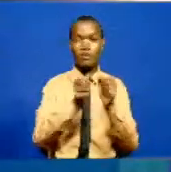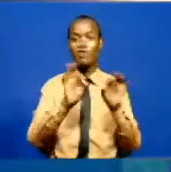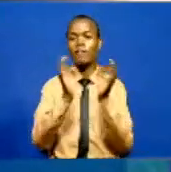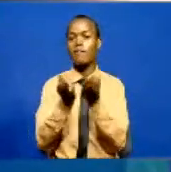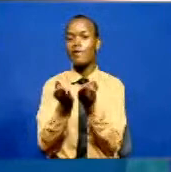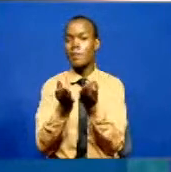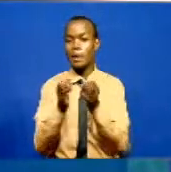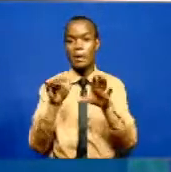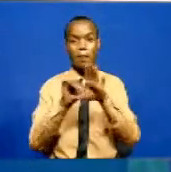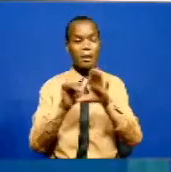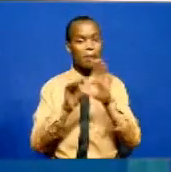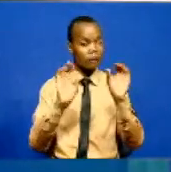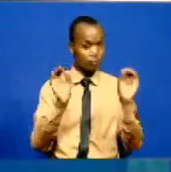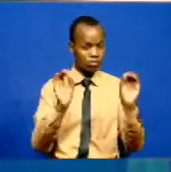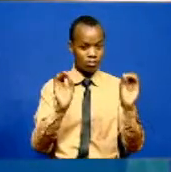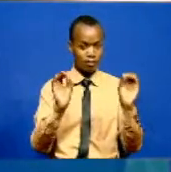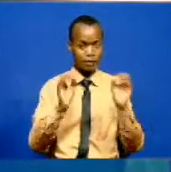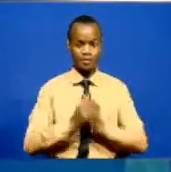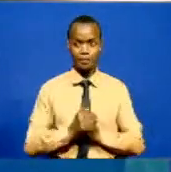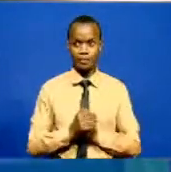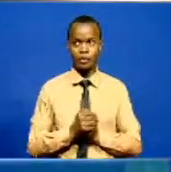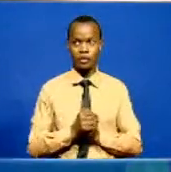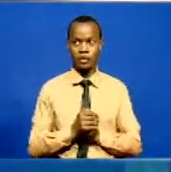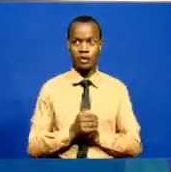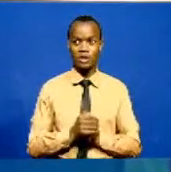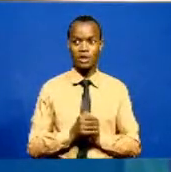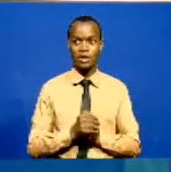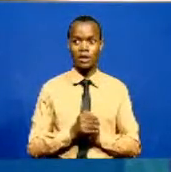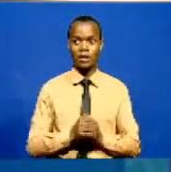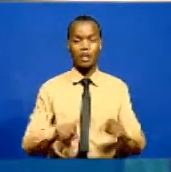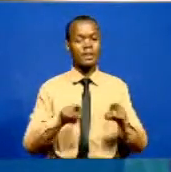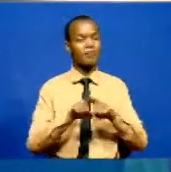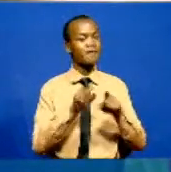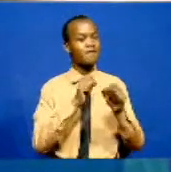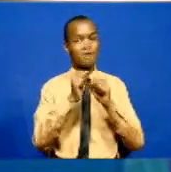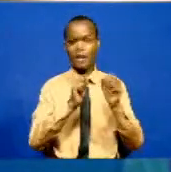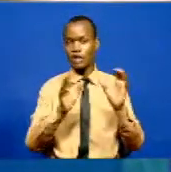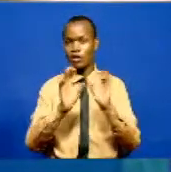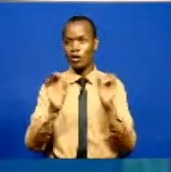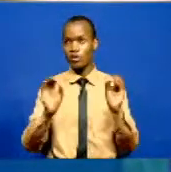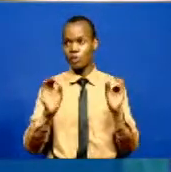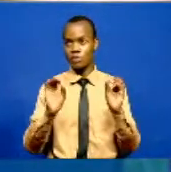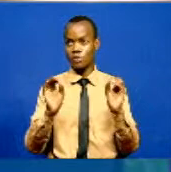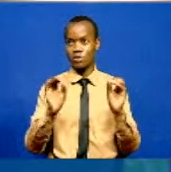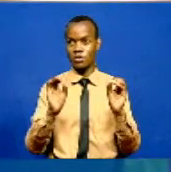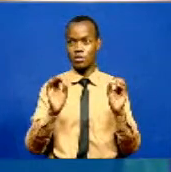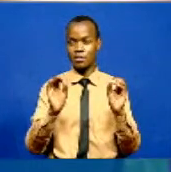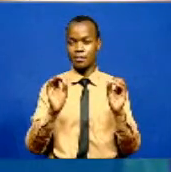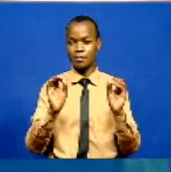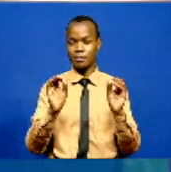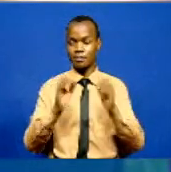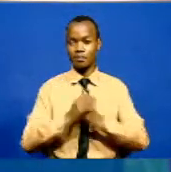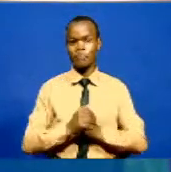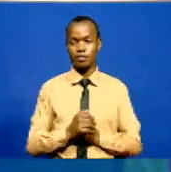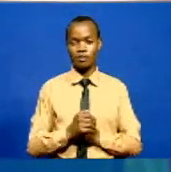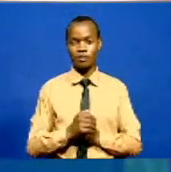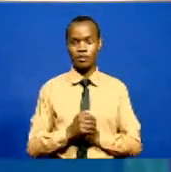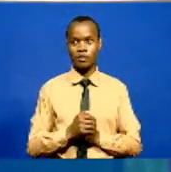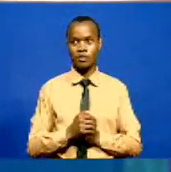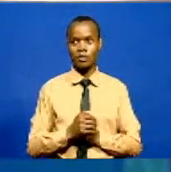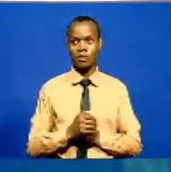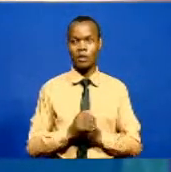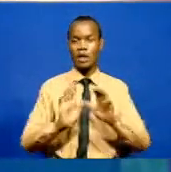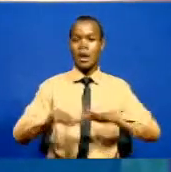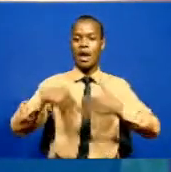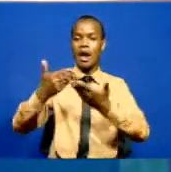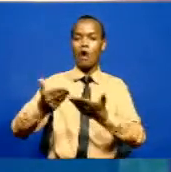you are a man. No. Not hitting them with fists. Not kicking them. No. How